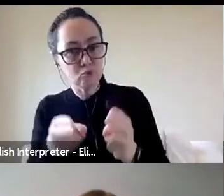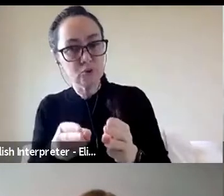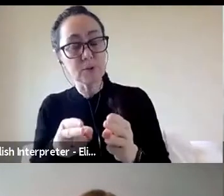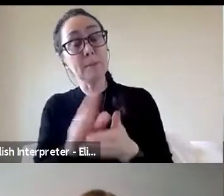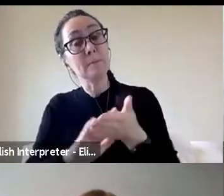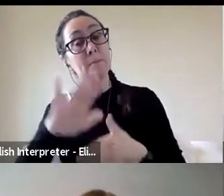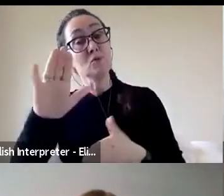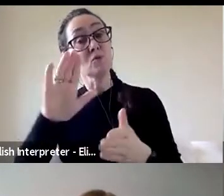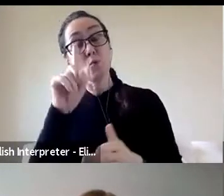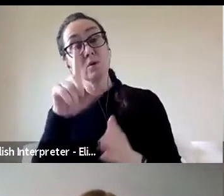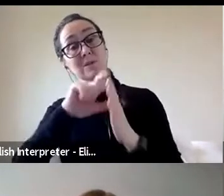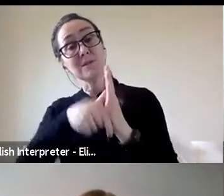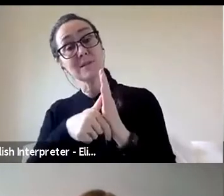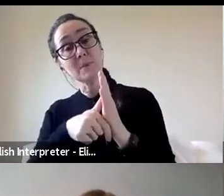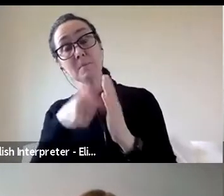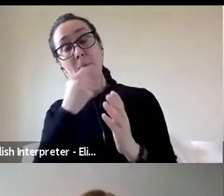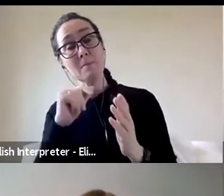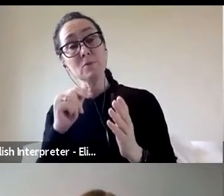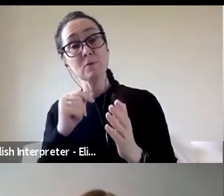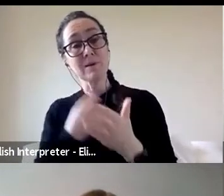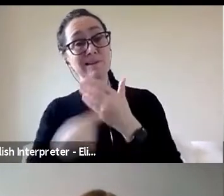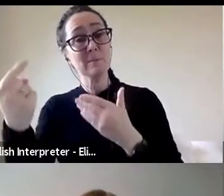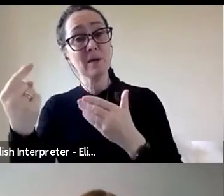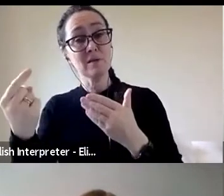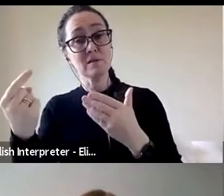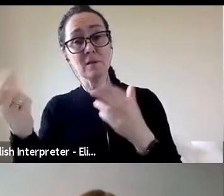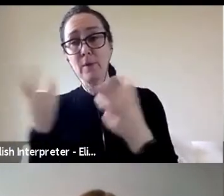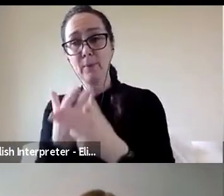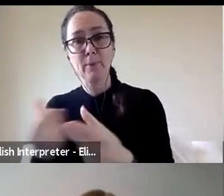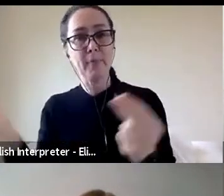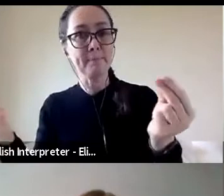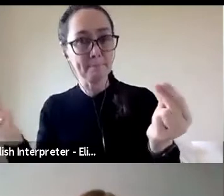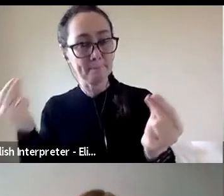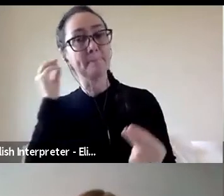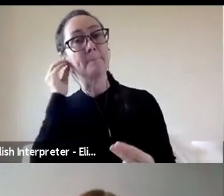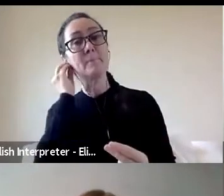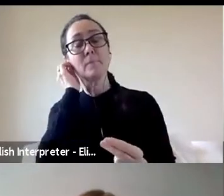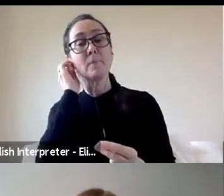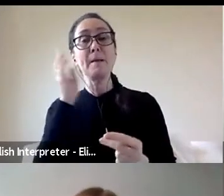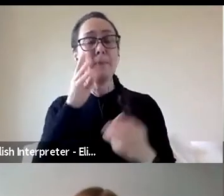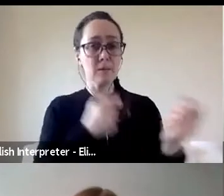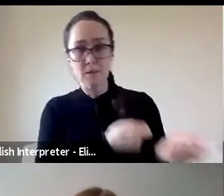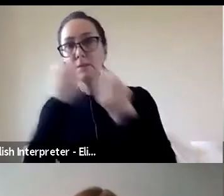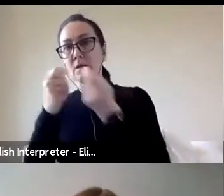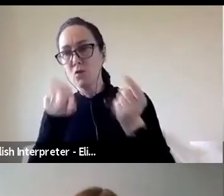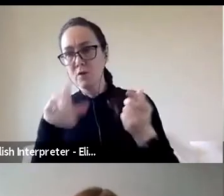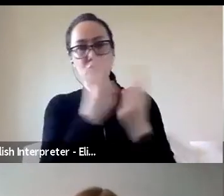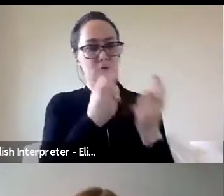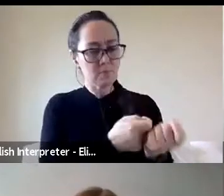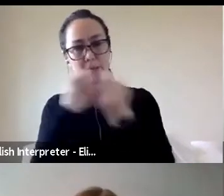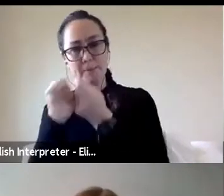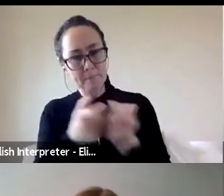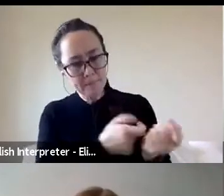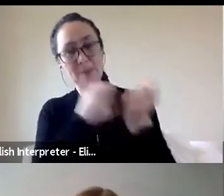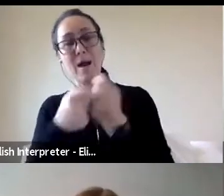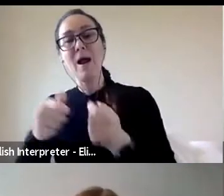losing their independence for a long time. And these concerns have been raised for a long time, but people haven't been listened to. And I know the